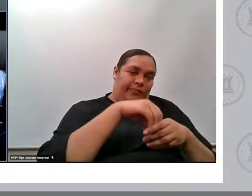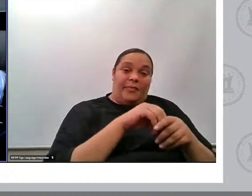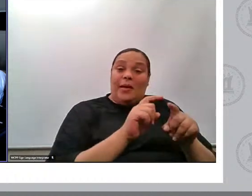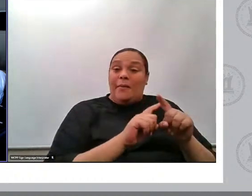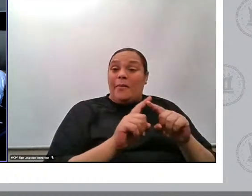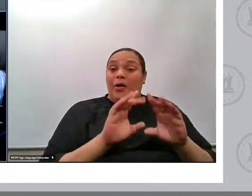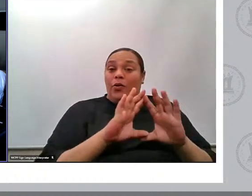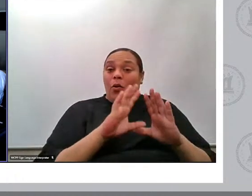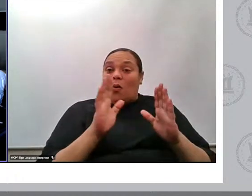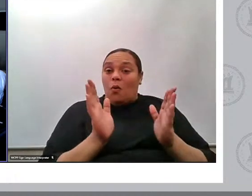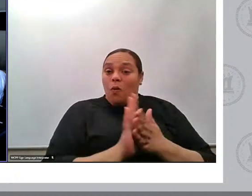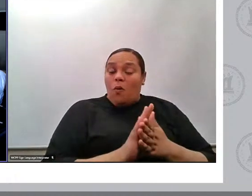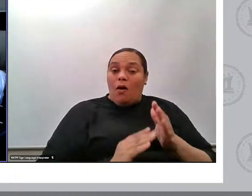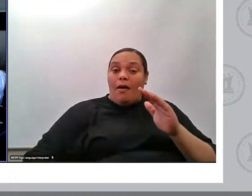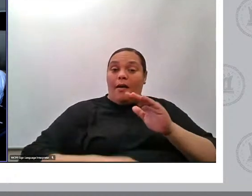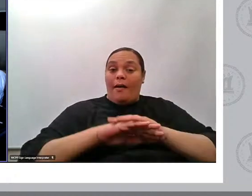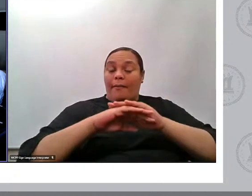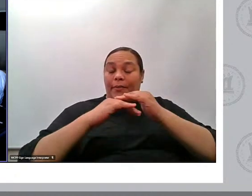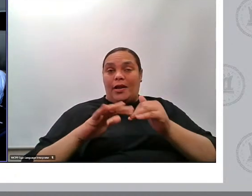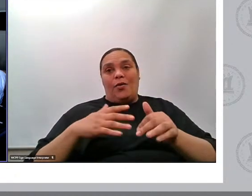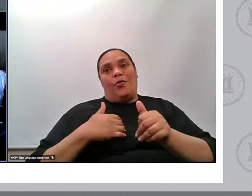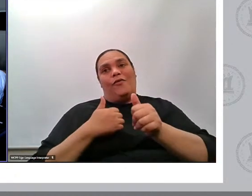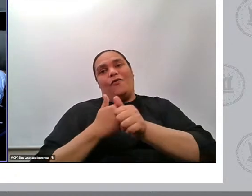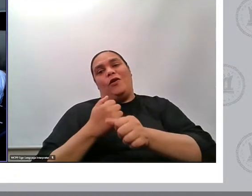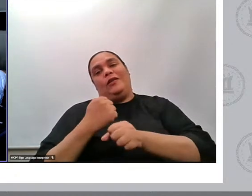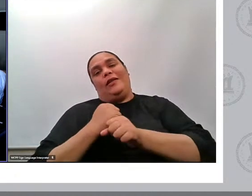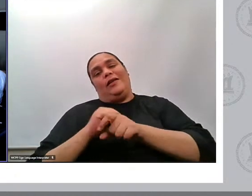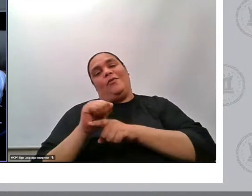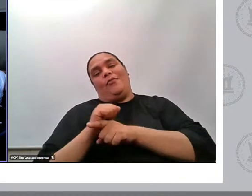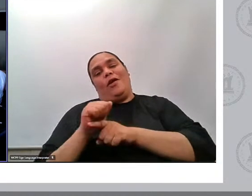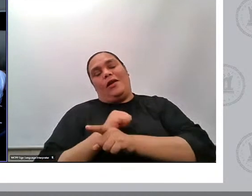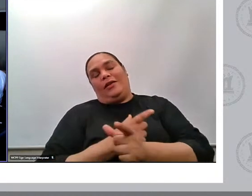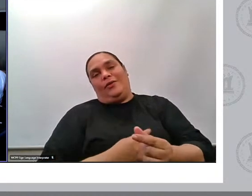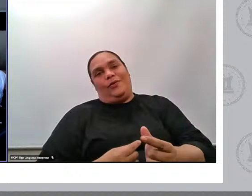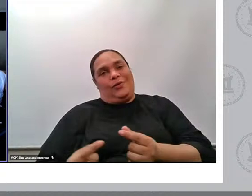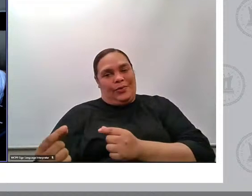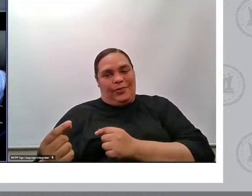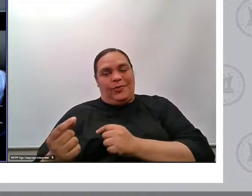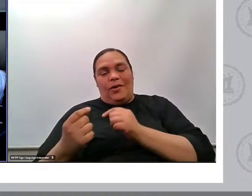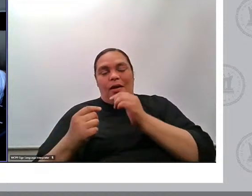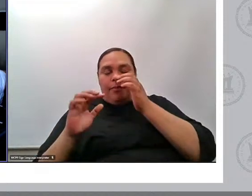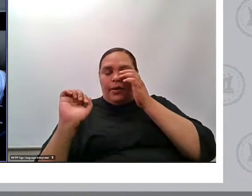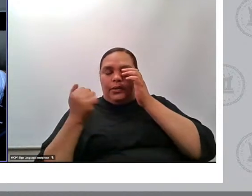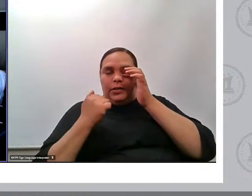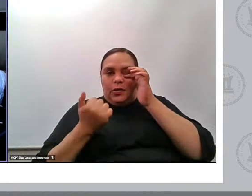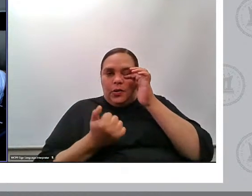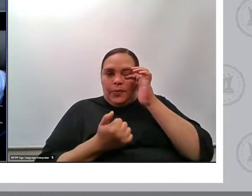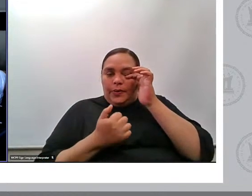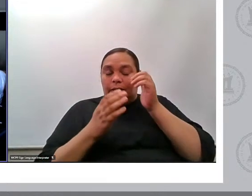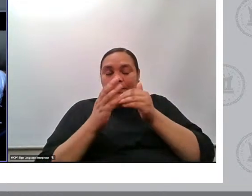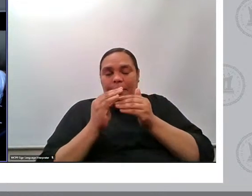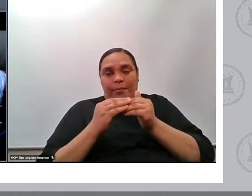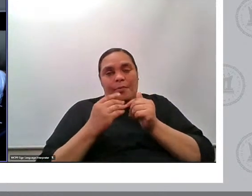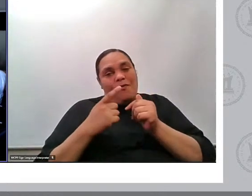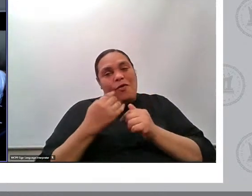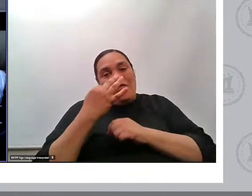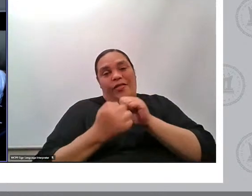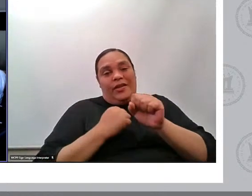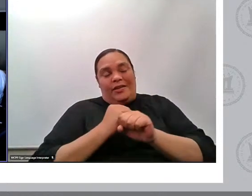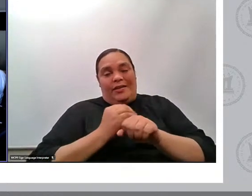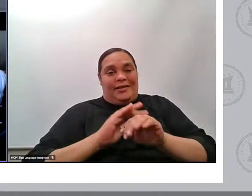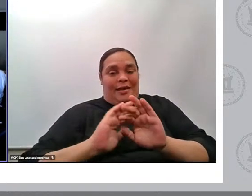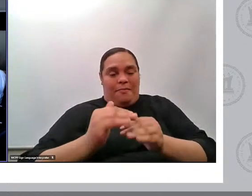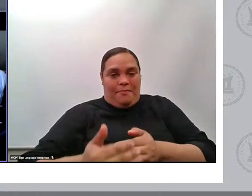All up to now, we have followed the standard practice of appointing members for a 3-year